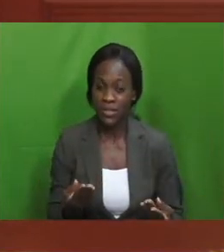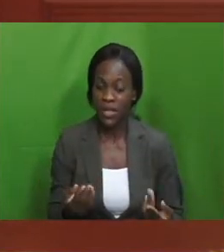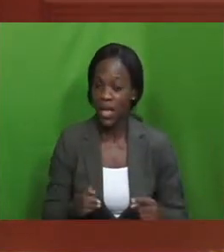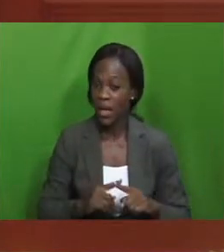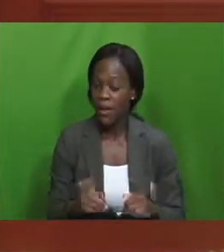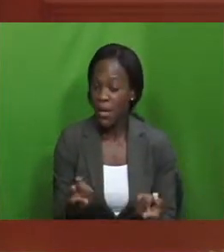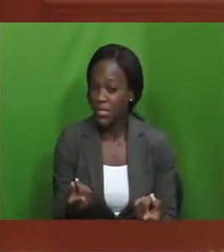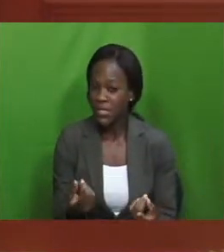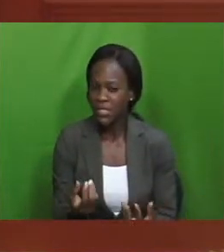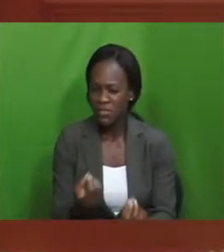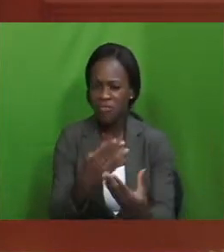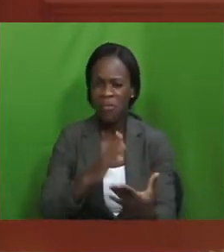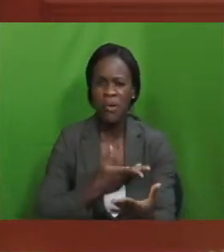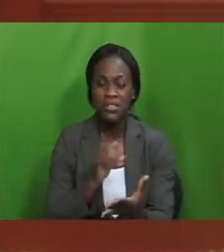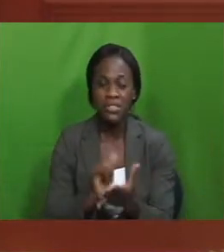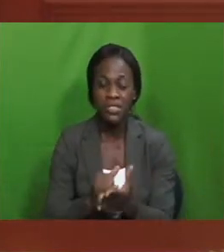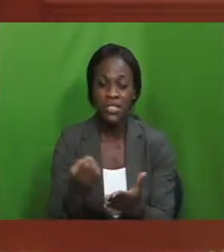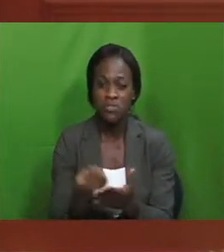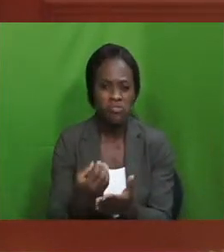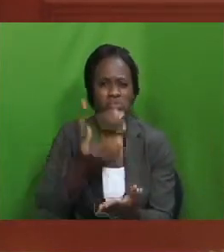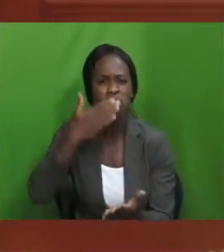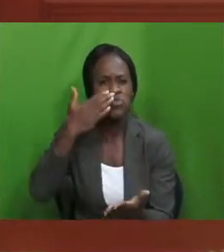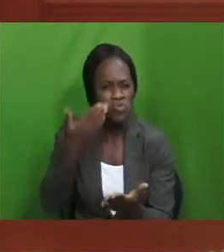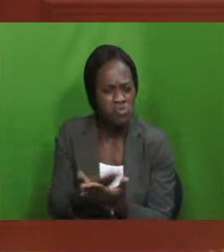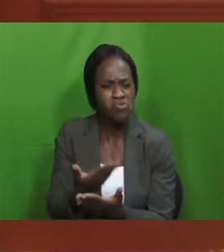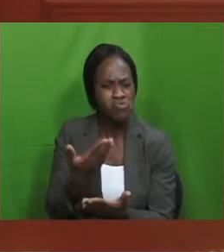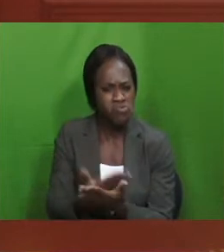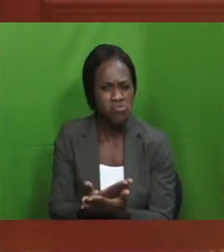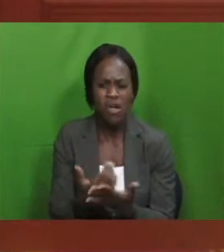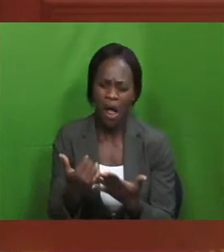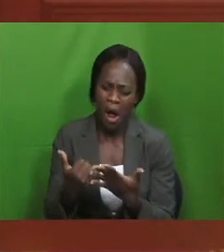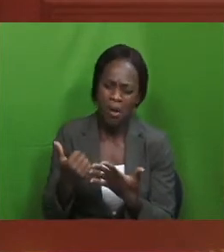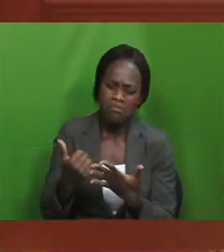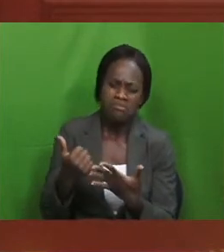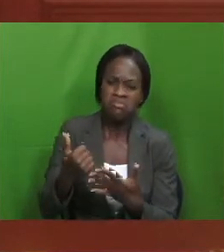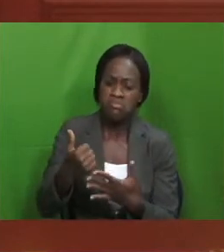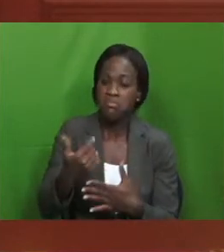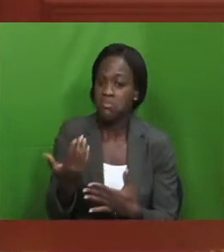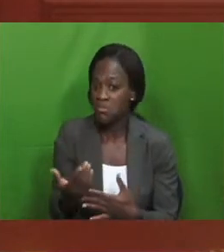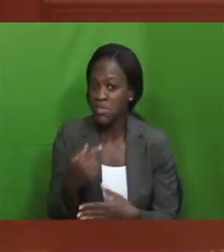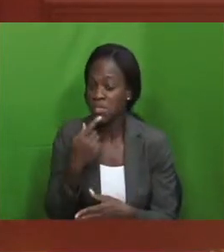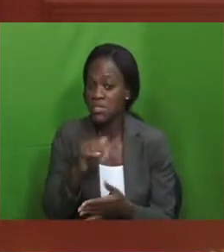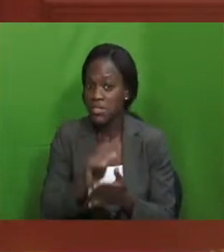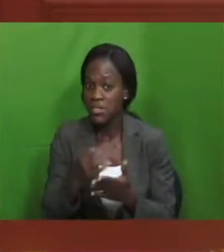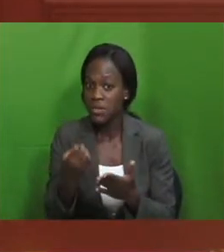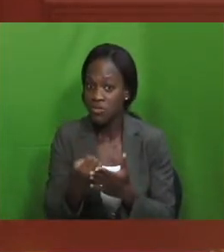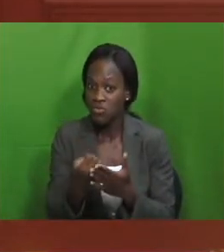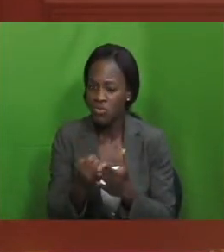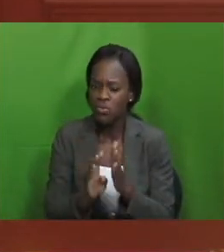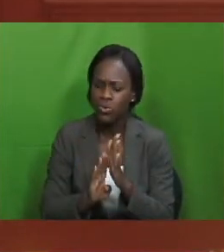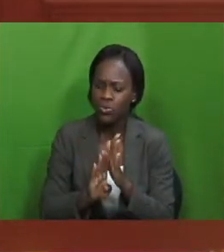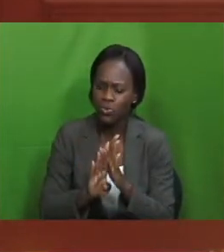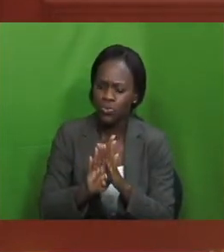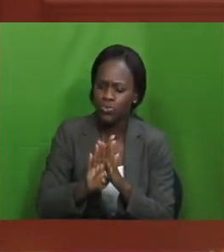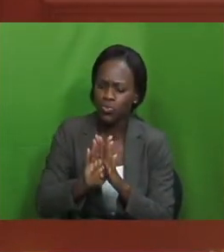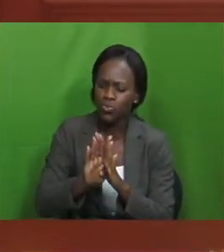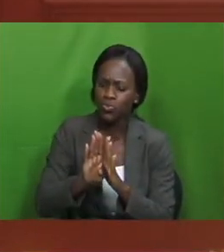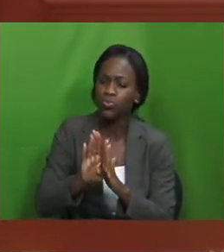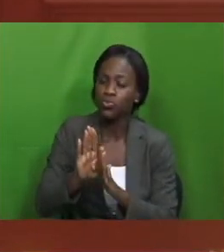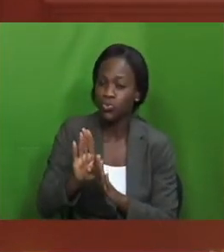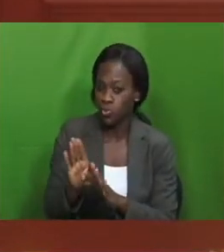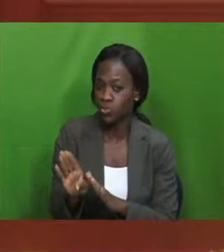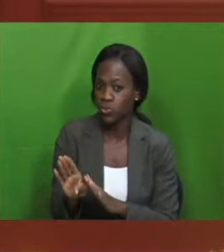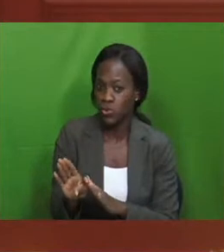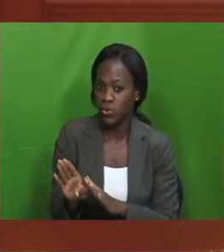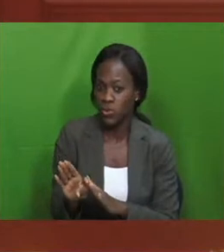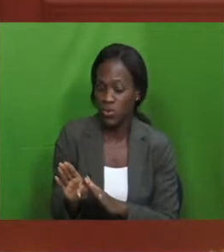our economy is doing very well, and we are told that the economy is growing very well. Mr.